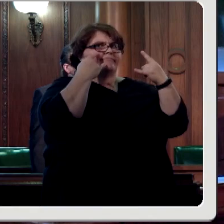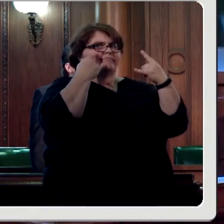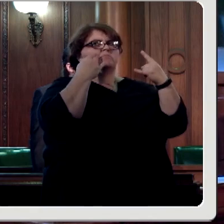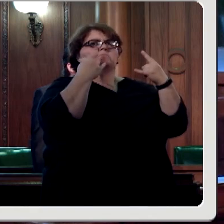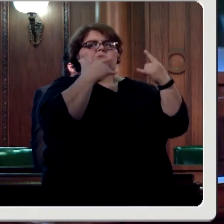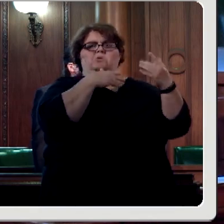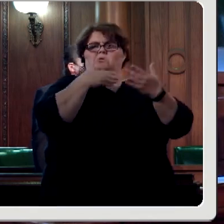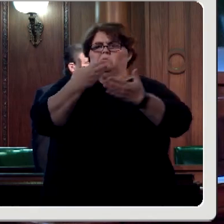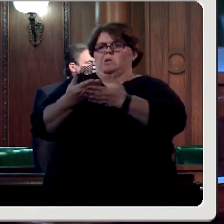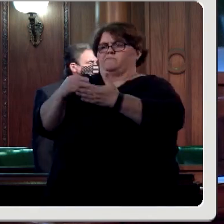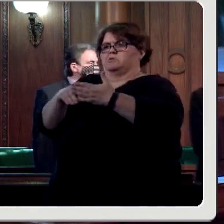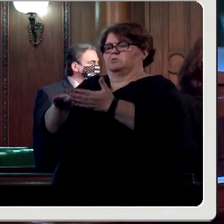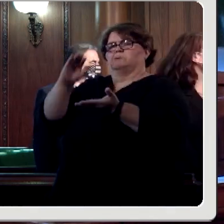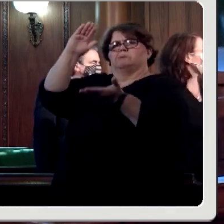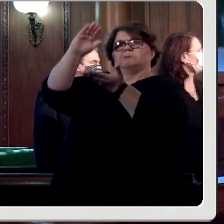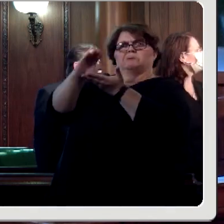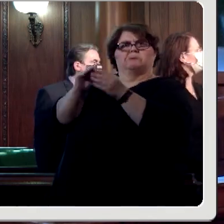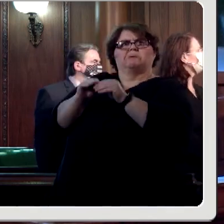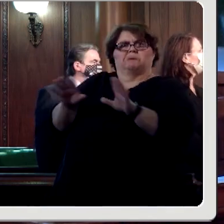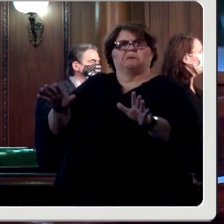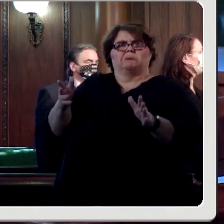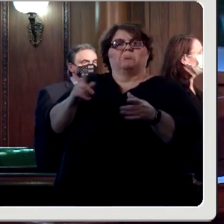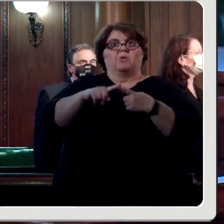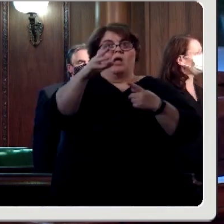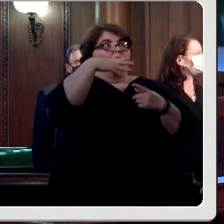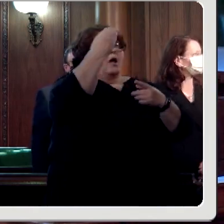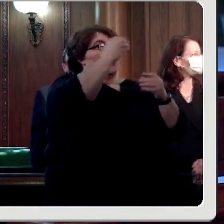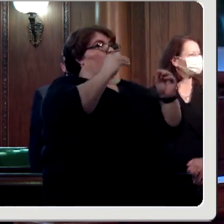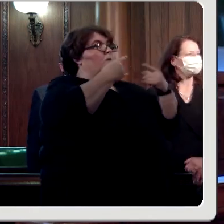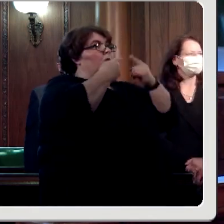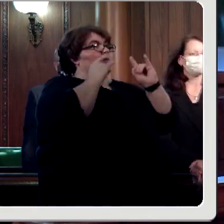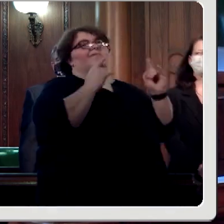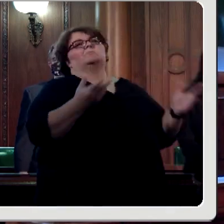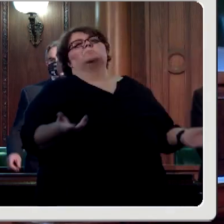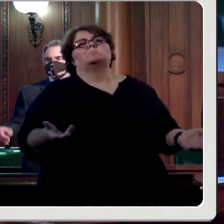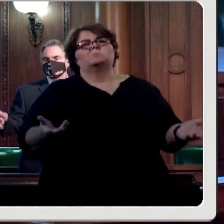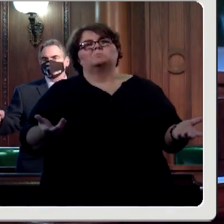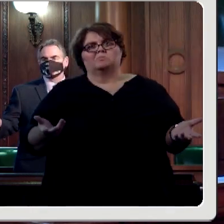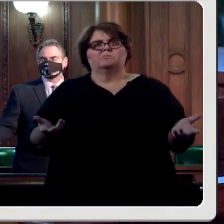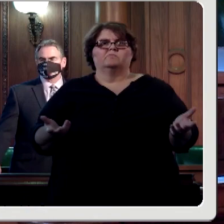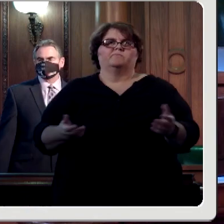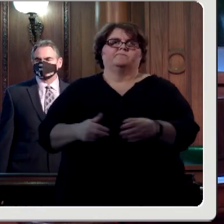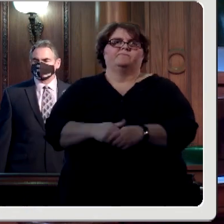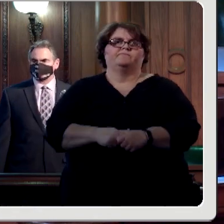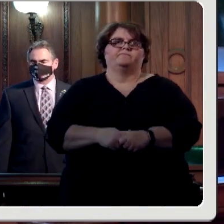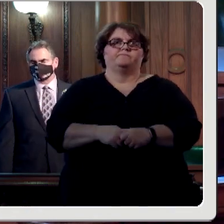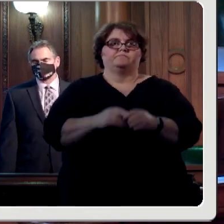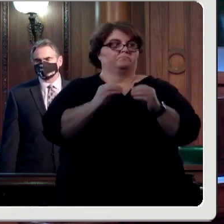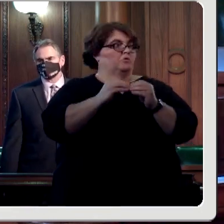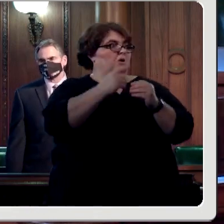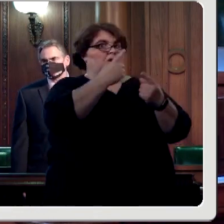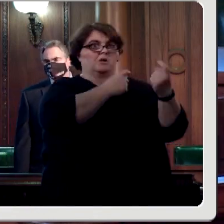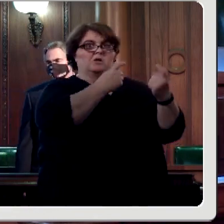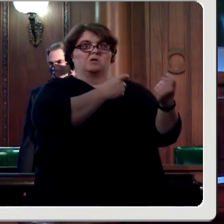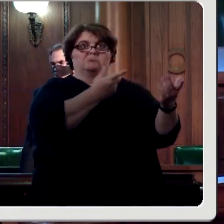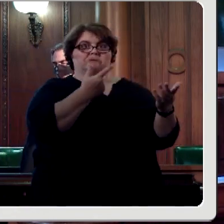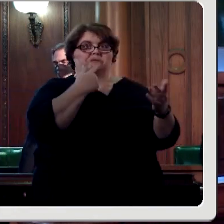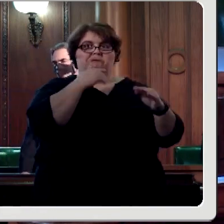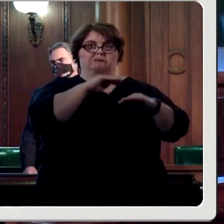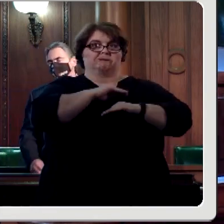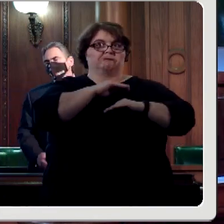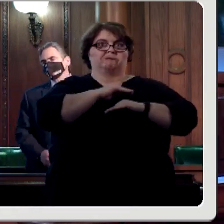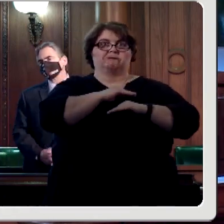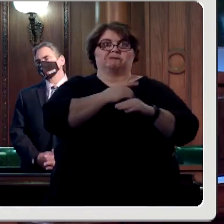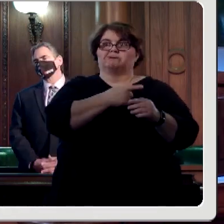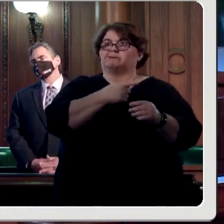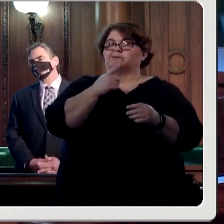thanks. Thank you, Dr. Did you want to comment? No, nothing else to add. Audrey? One other question too, there's